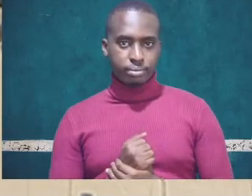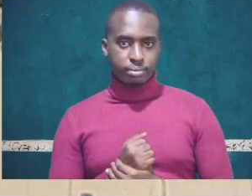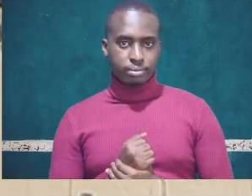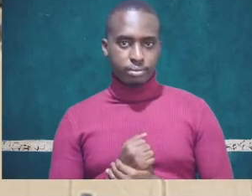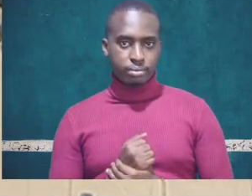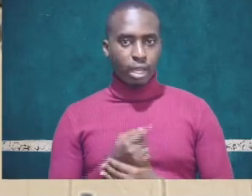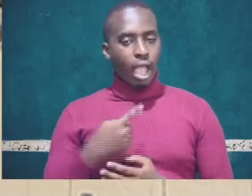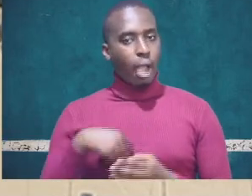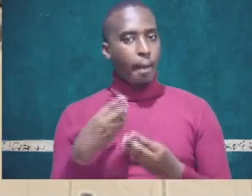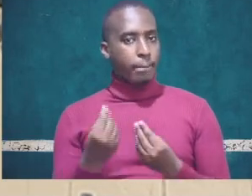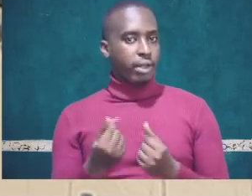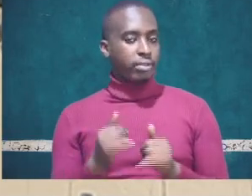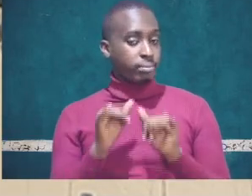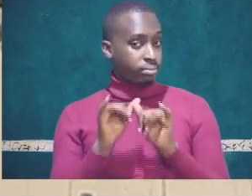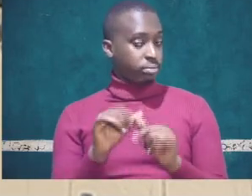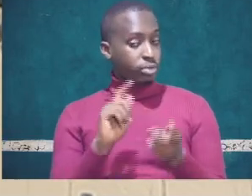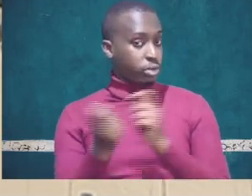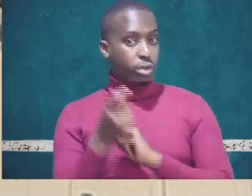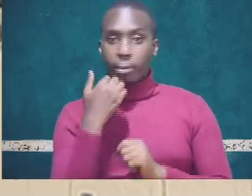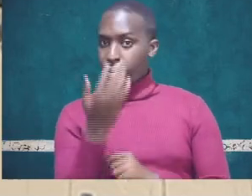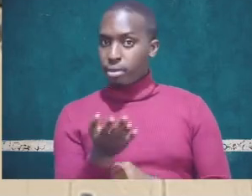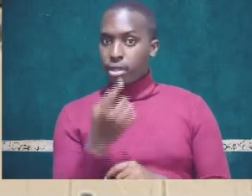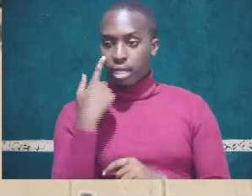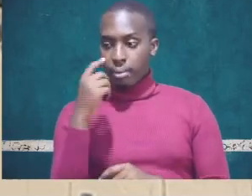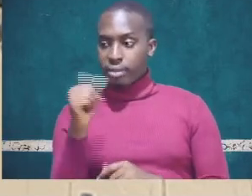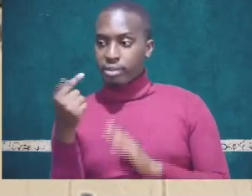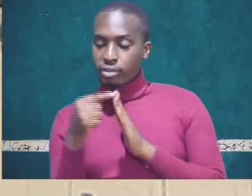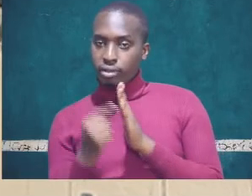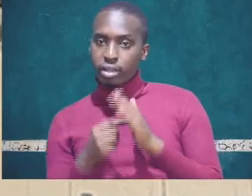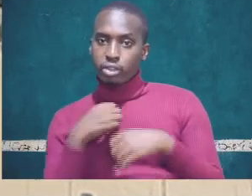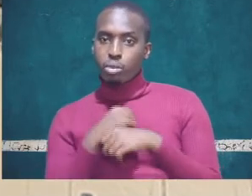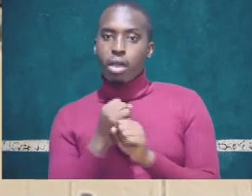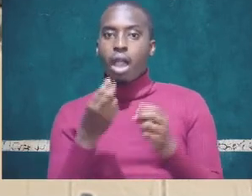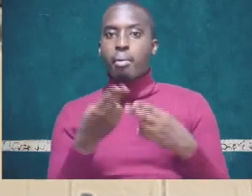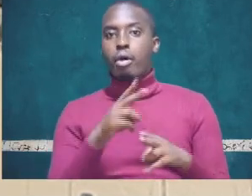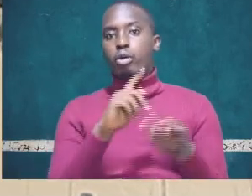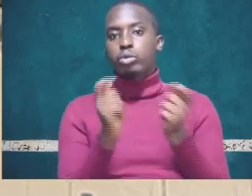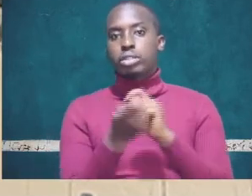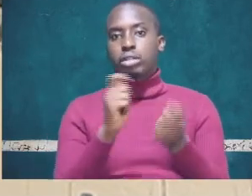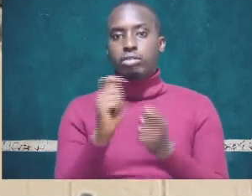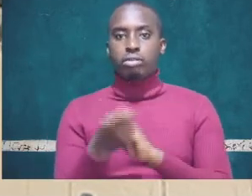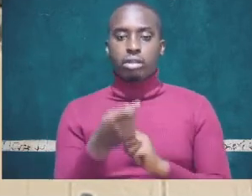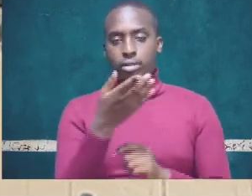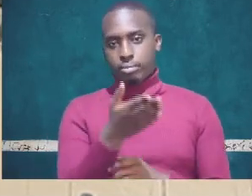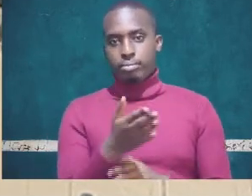Our price is constant. Remember, it is not changing. So look at other factors that influence demand. Unfavorable